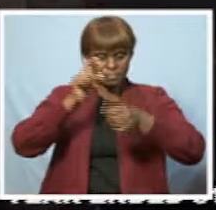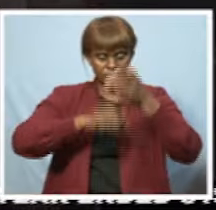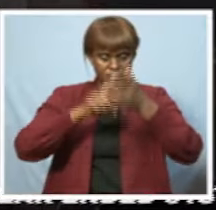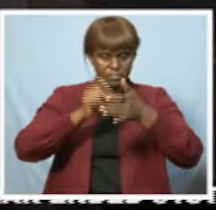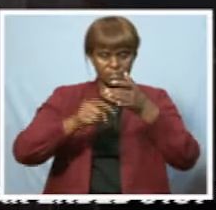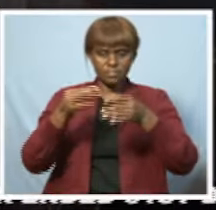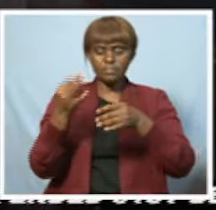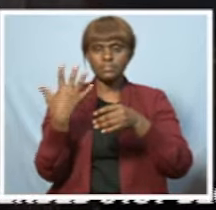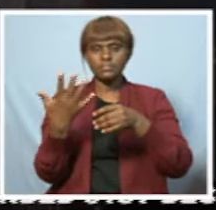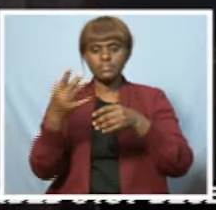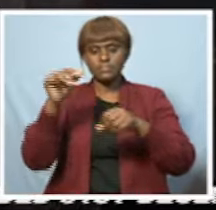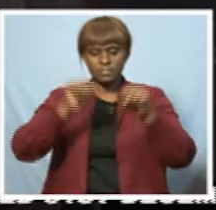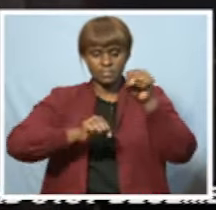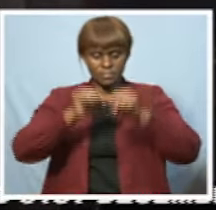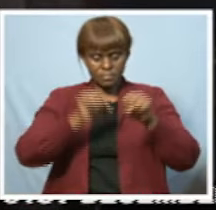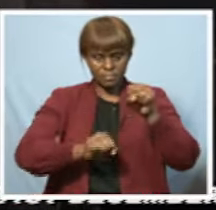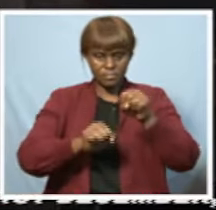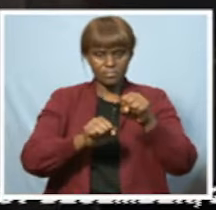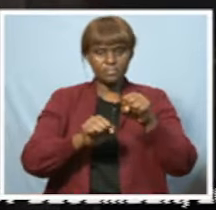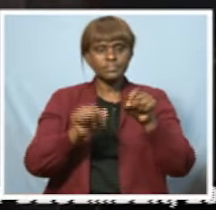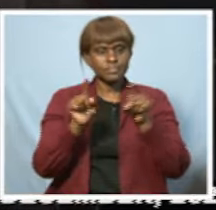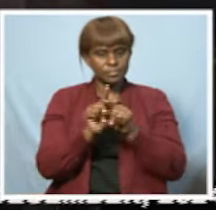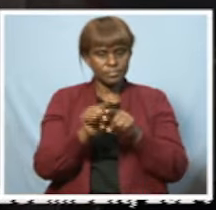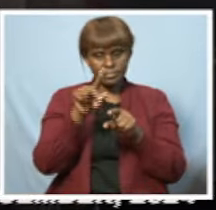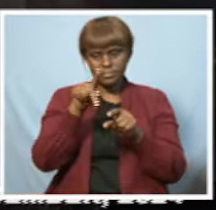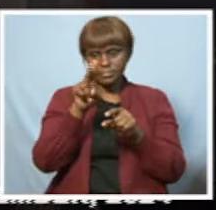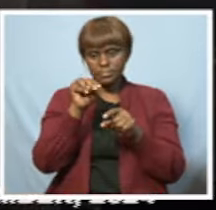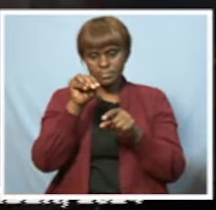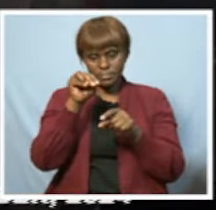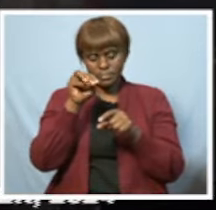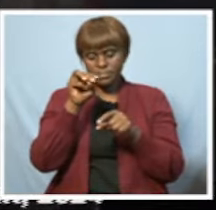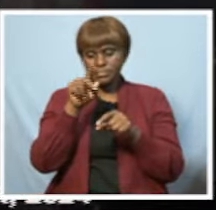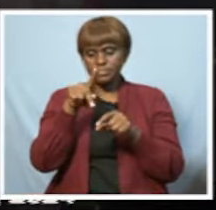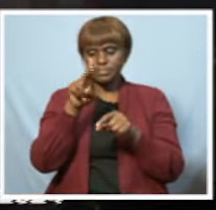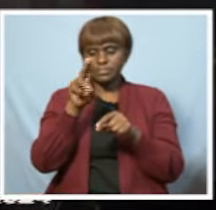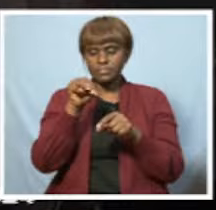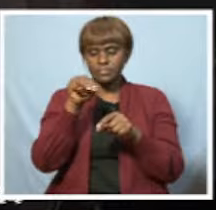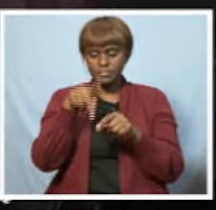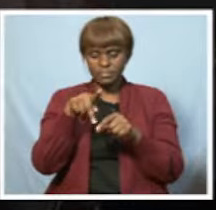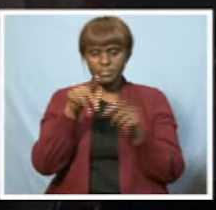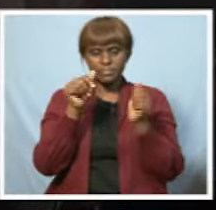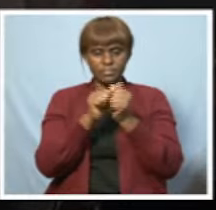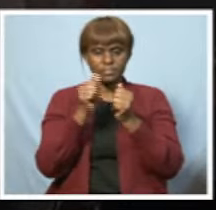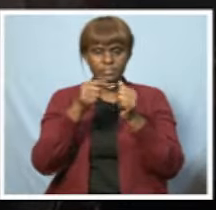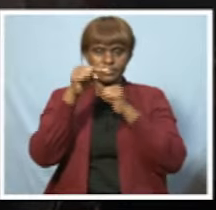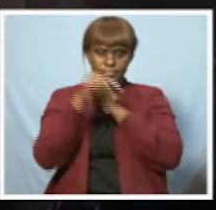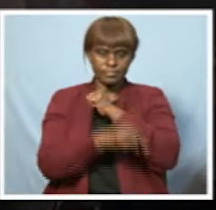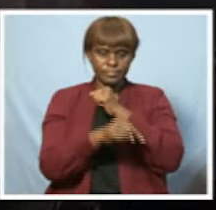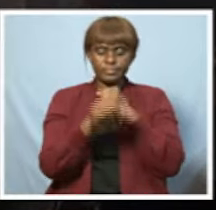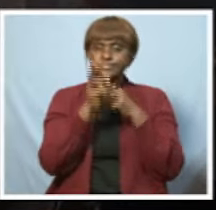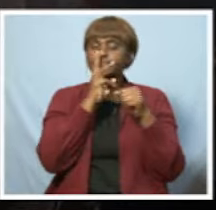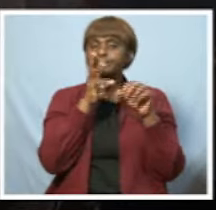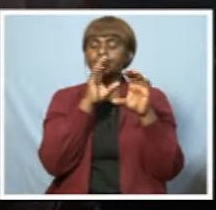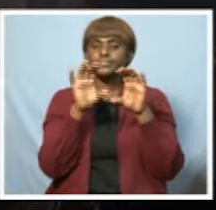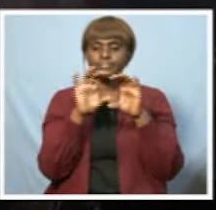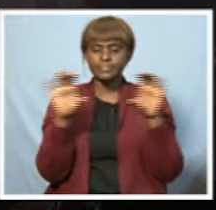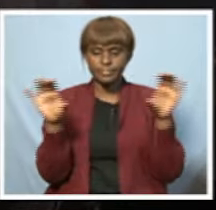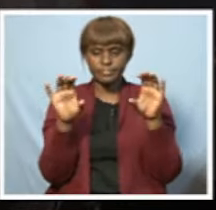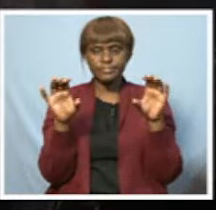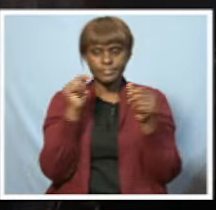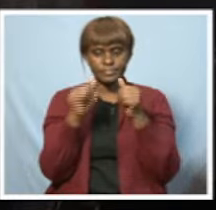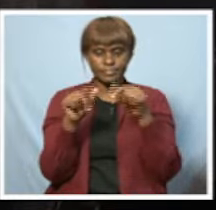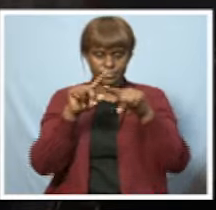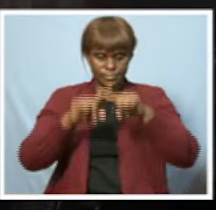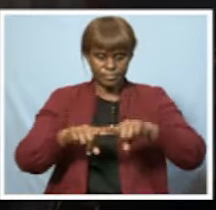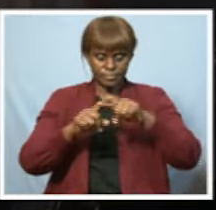pump, a submersible pump, and probably an increased length of pipeline to because it depends